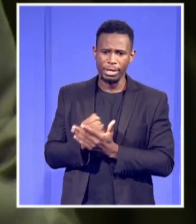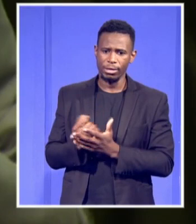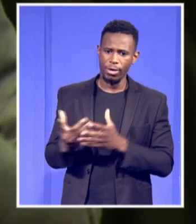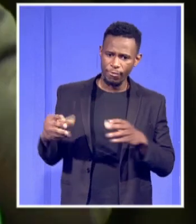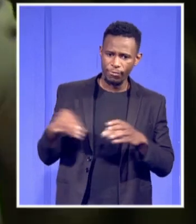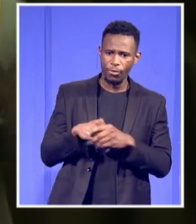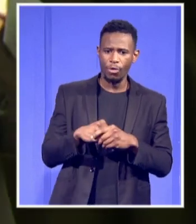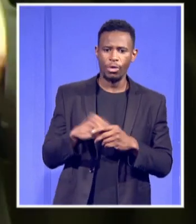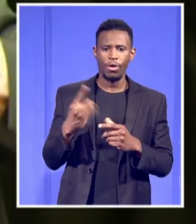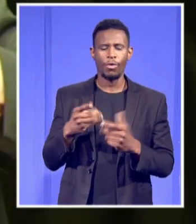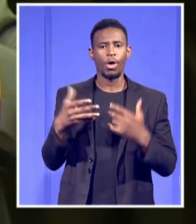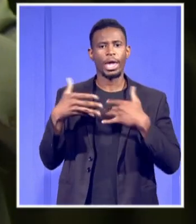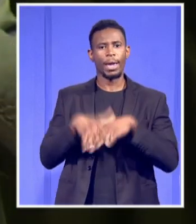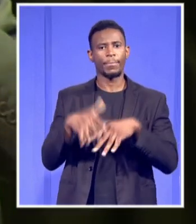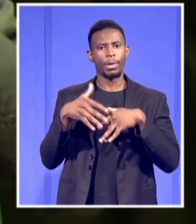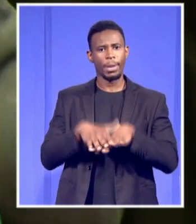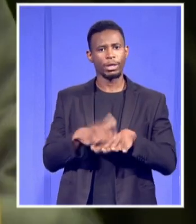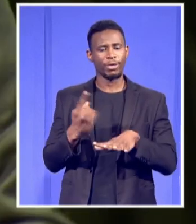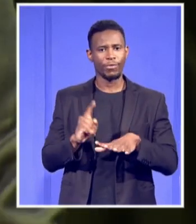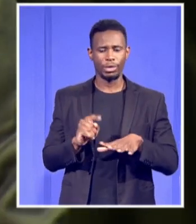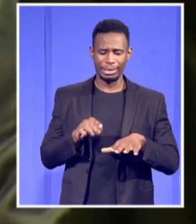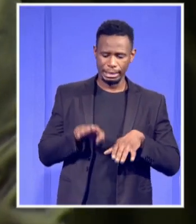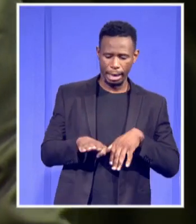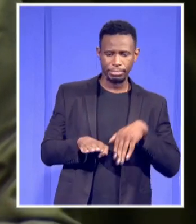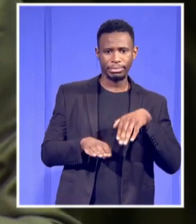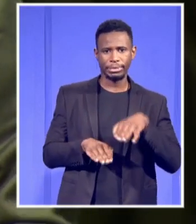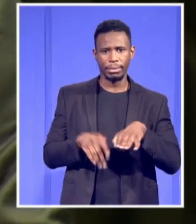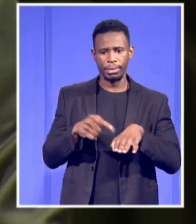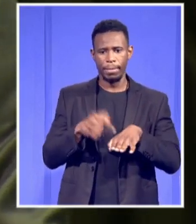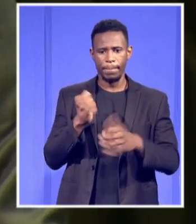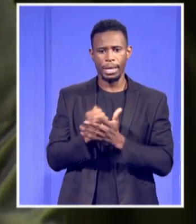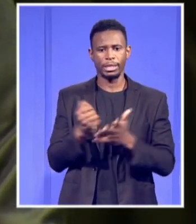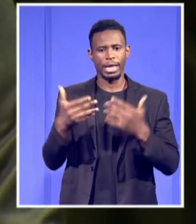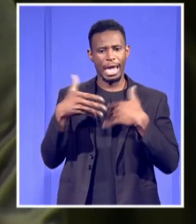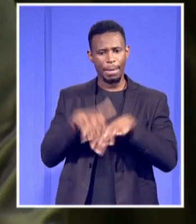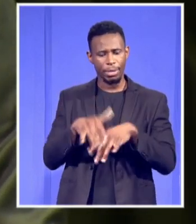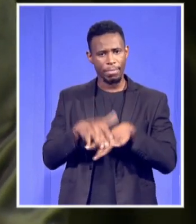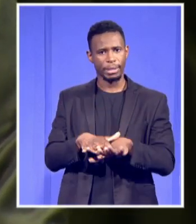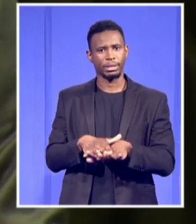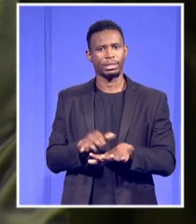of the implementation framework of whatever we want to do in those areas.